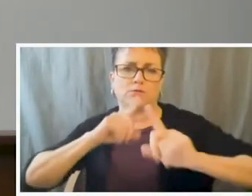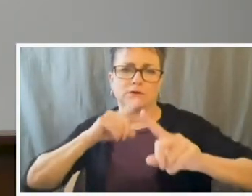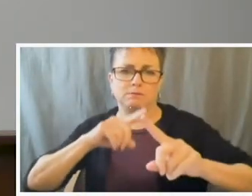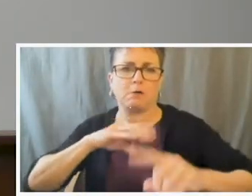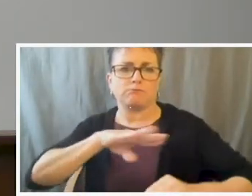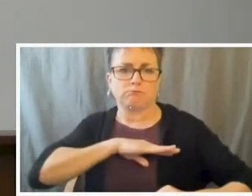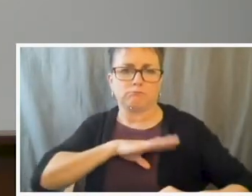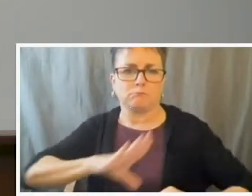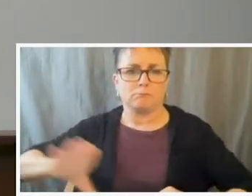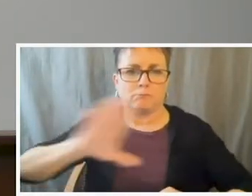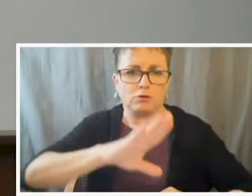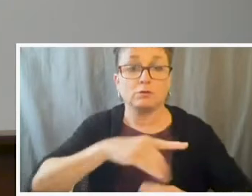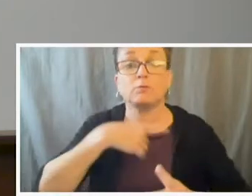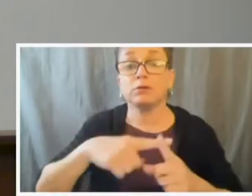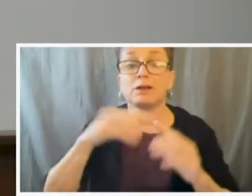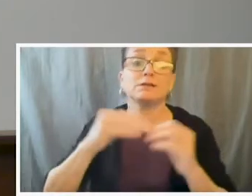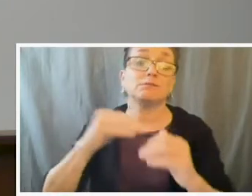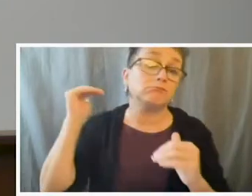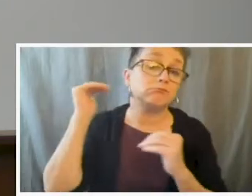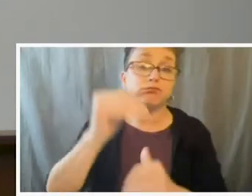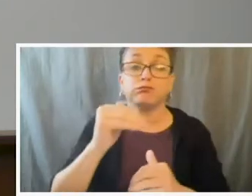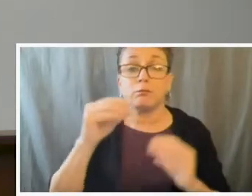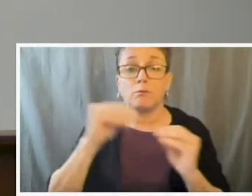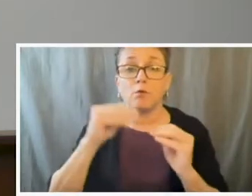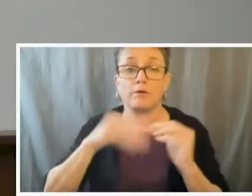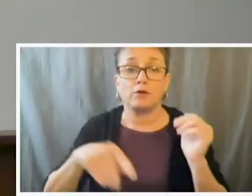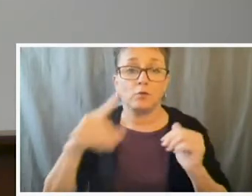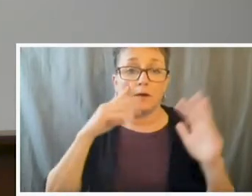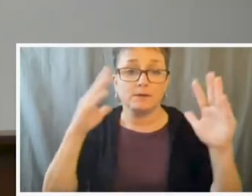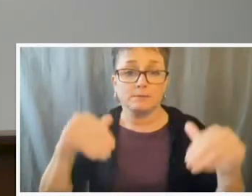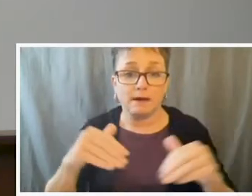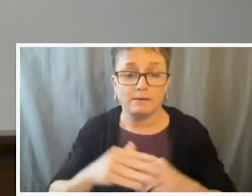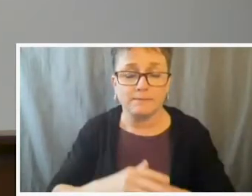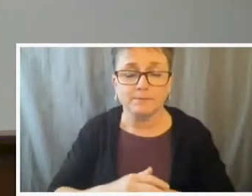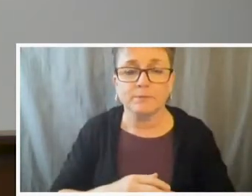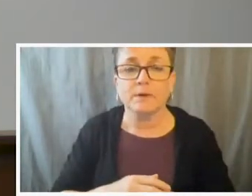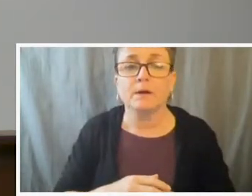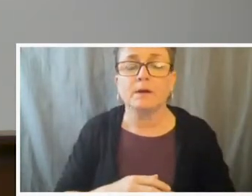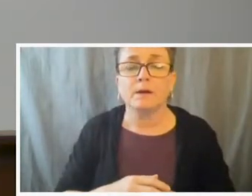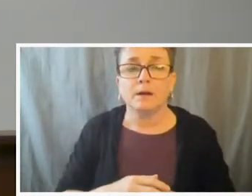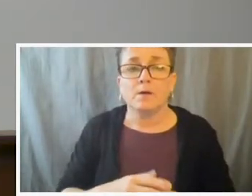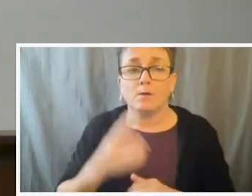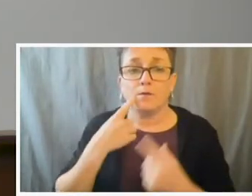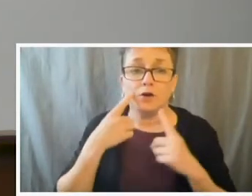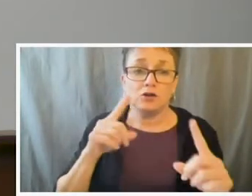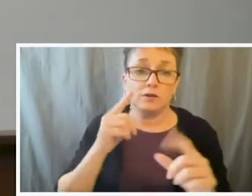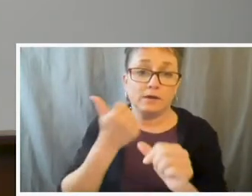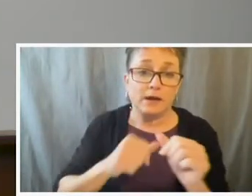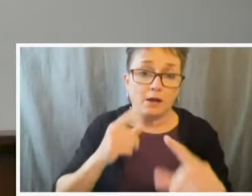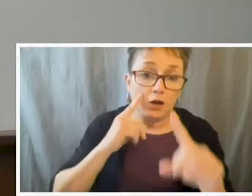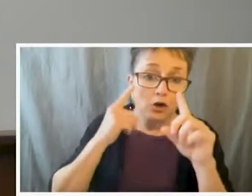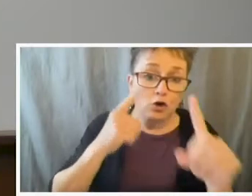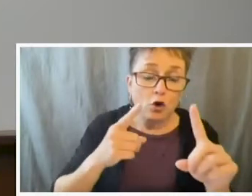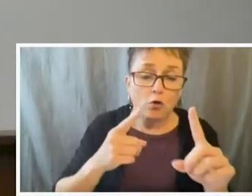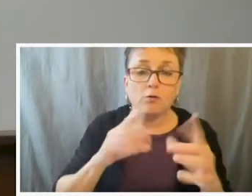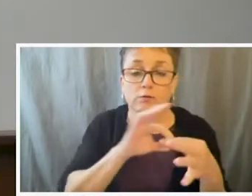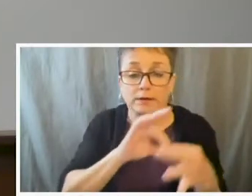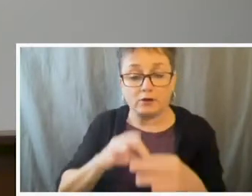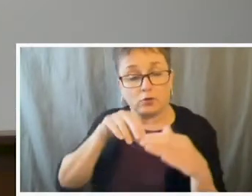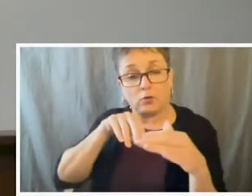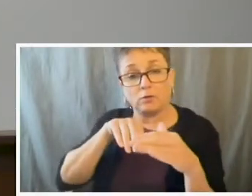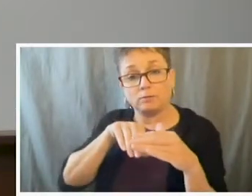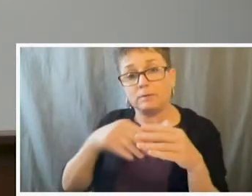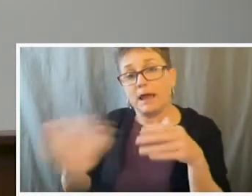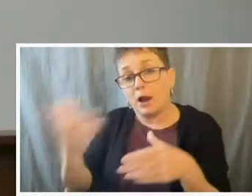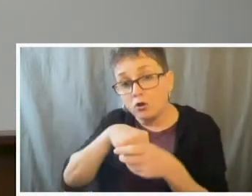expectations as part of our goals and mission. Achieving any goal and mission, but especially a goal and mission in the area of inclusion, requires